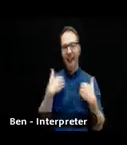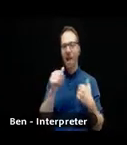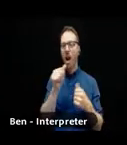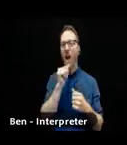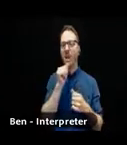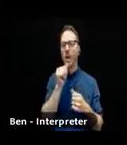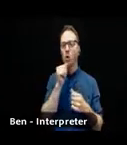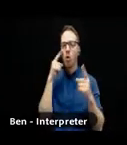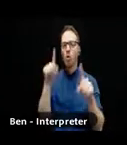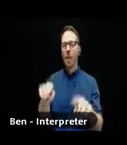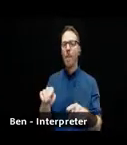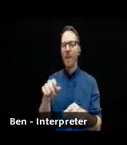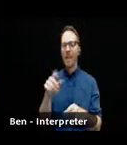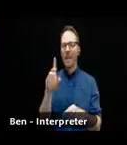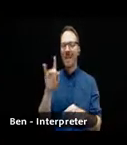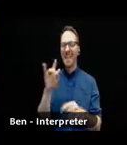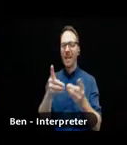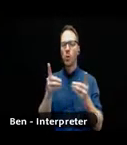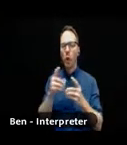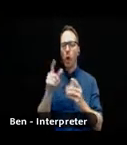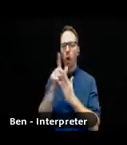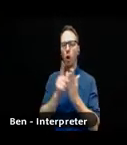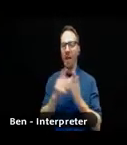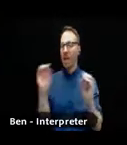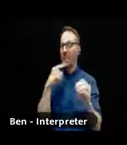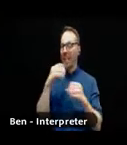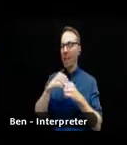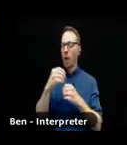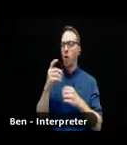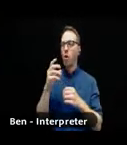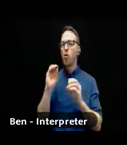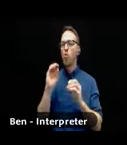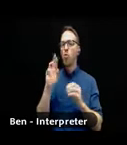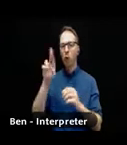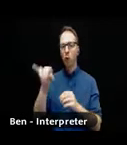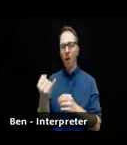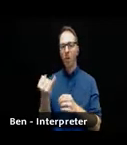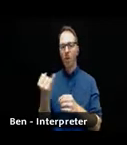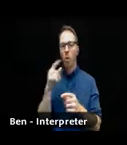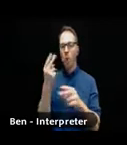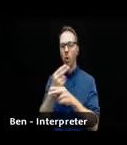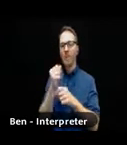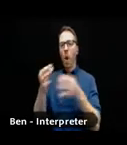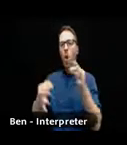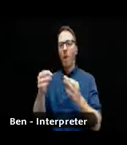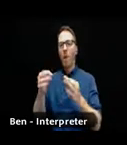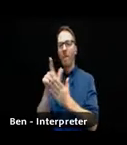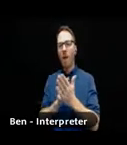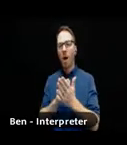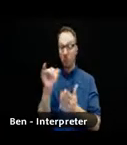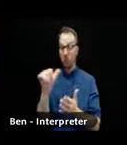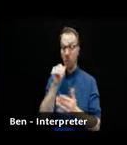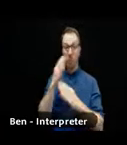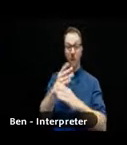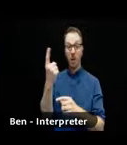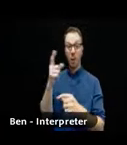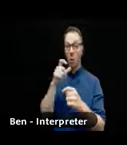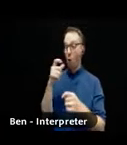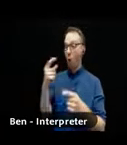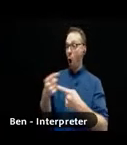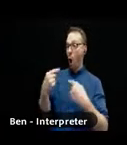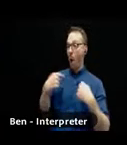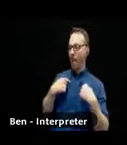for example, where nothing that's said in restorative processes can be used in a court of law. That doesn't prevent somebody from having the person that harmed them